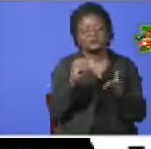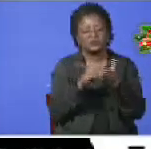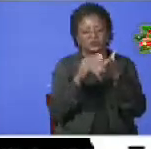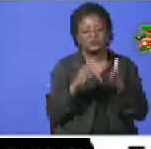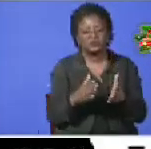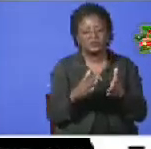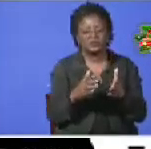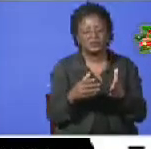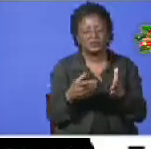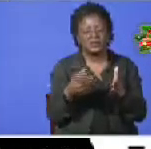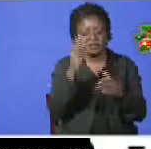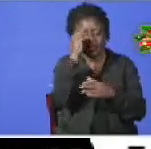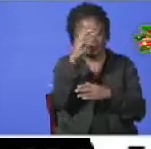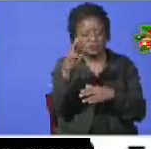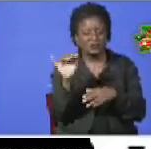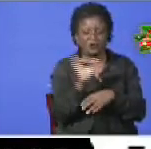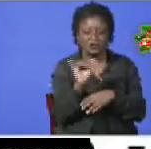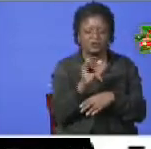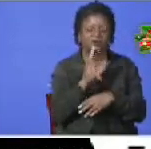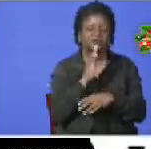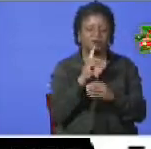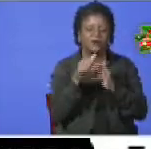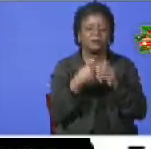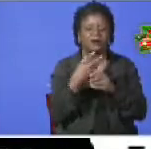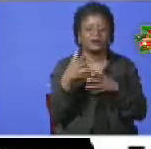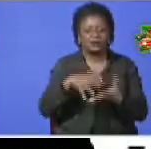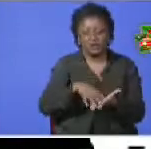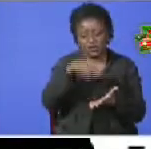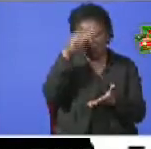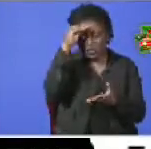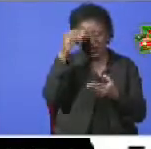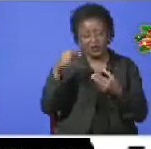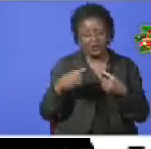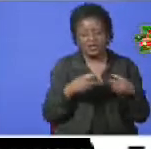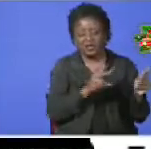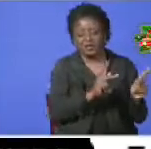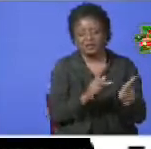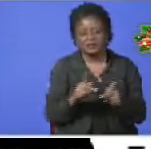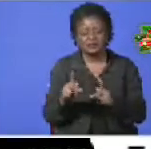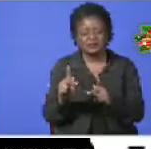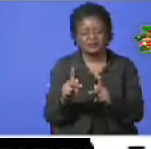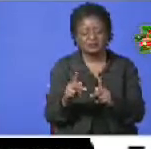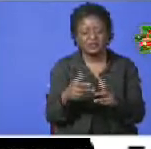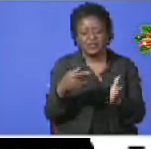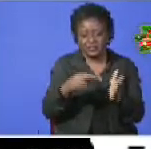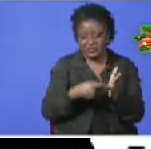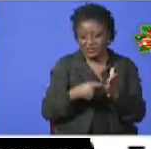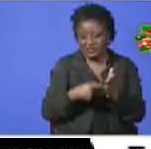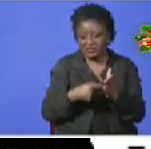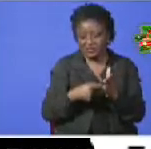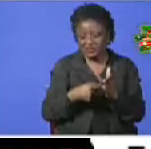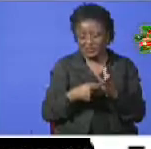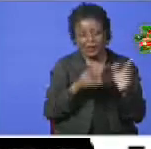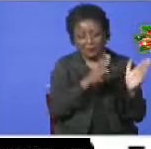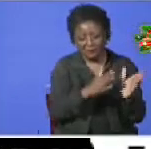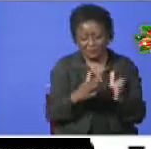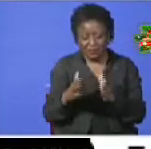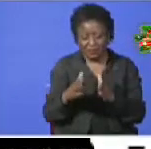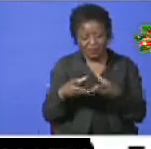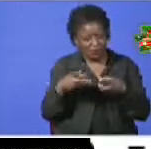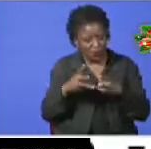organized. The minister also commented on learning styles. This style of learning doesn't fit everybody. I mean, that's just the way it